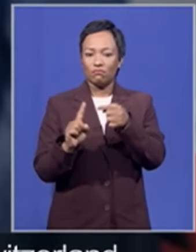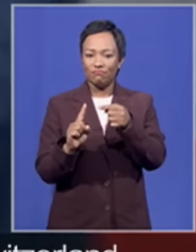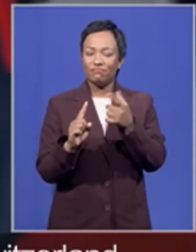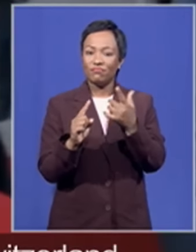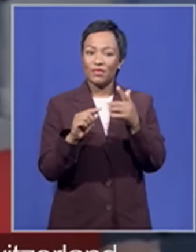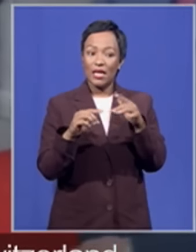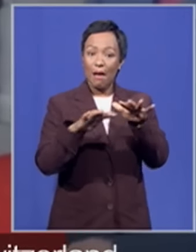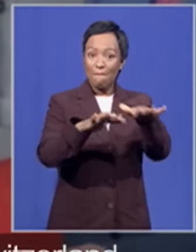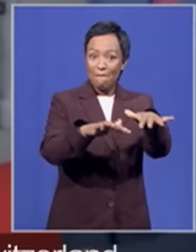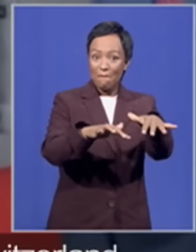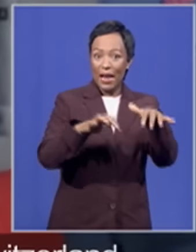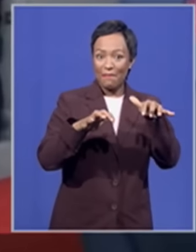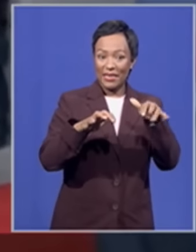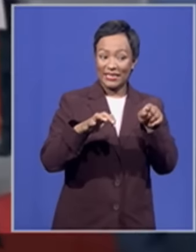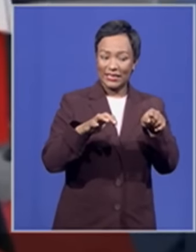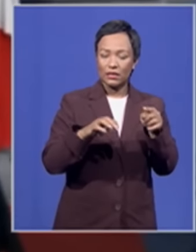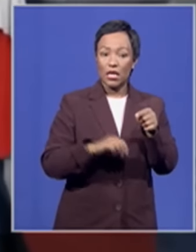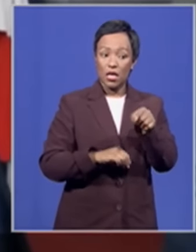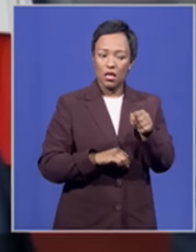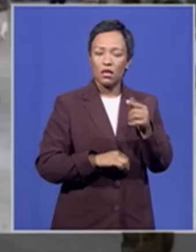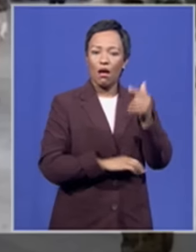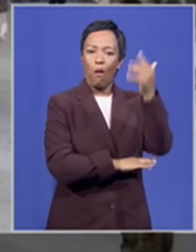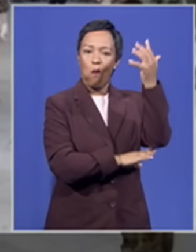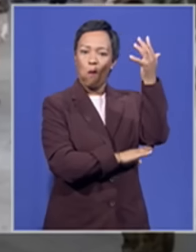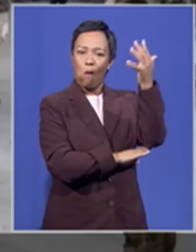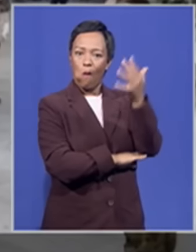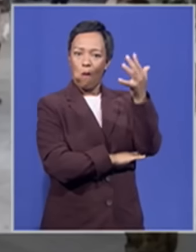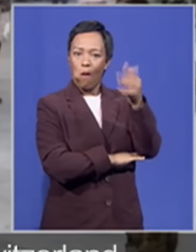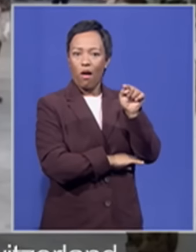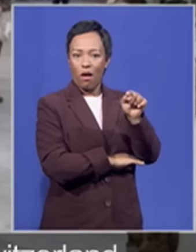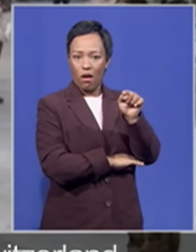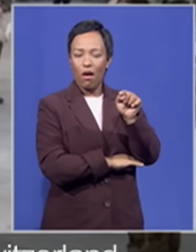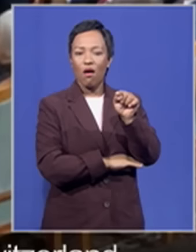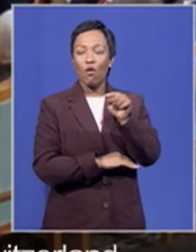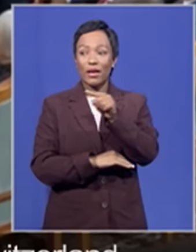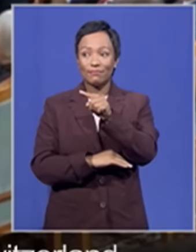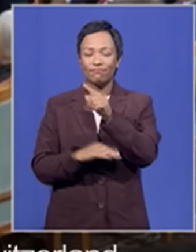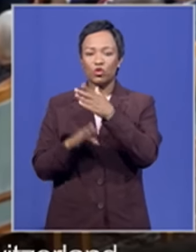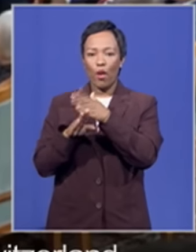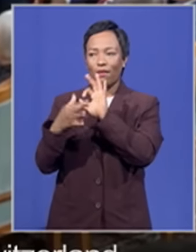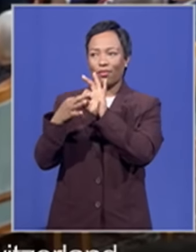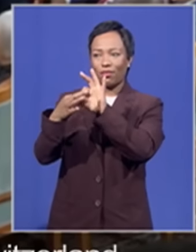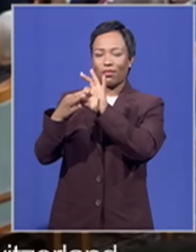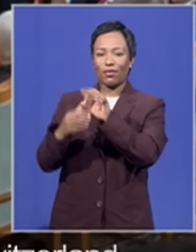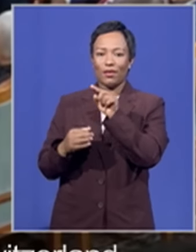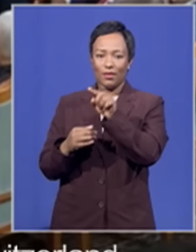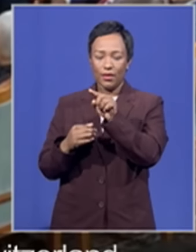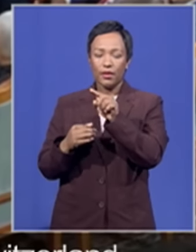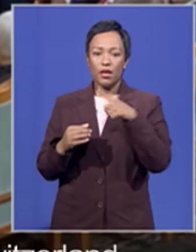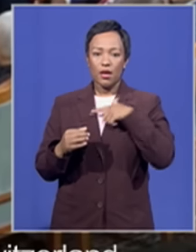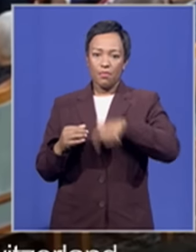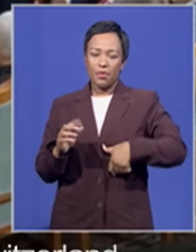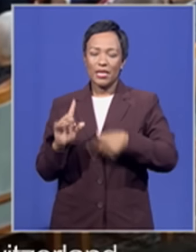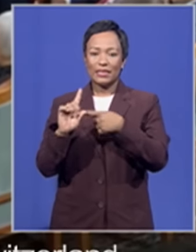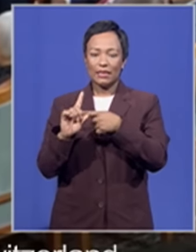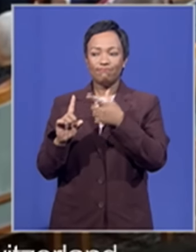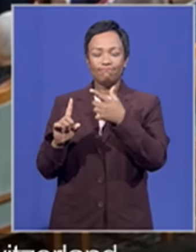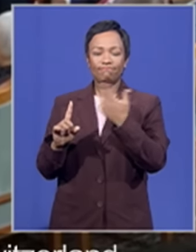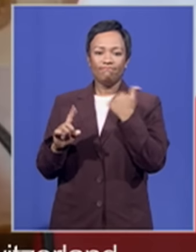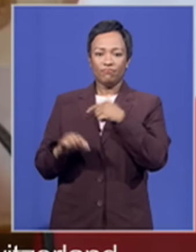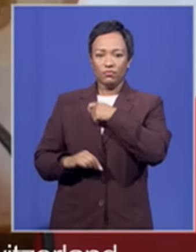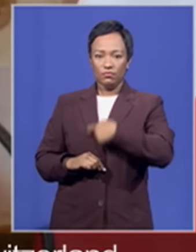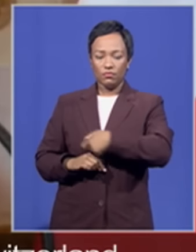parlamenteng ya Switzerland ka ntlafatso ya demokrasi pakeng tsa Afrika Borwa le Switzerland. Puo ya mopresidente e latela qeto ya mmuso wa Switzerland ya go